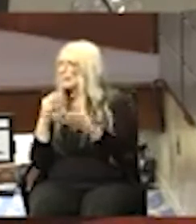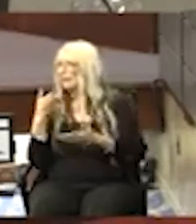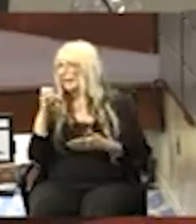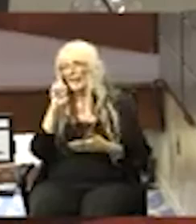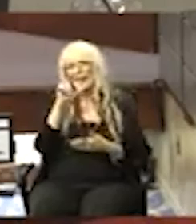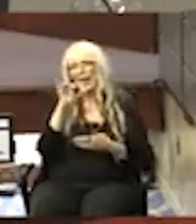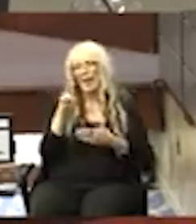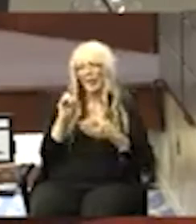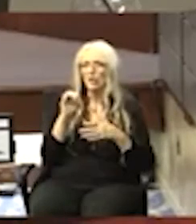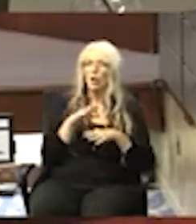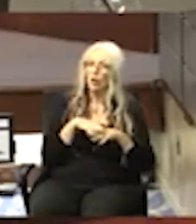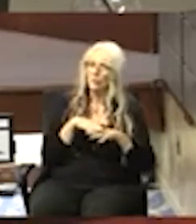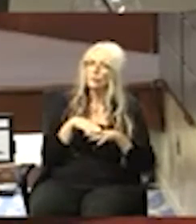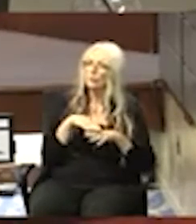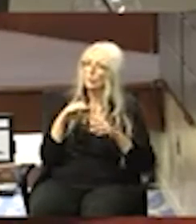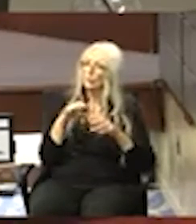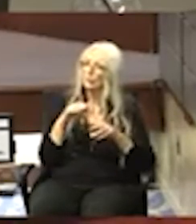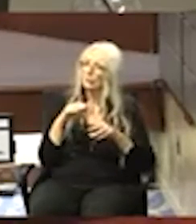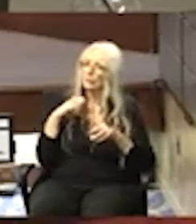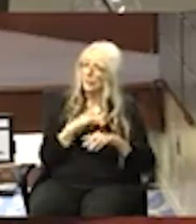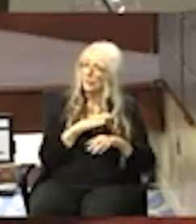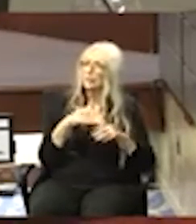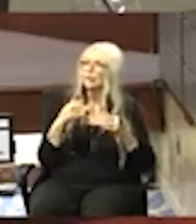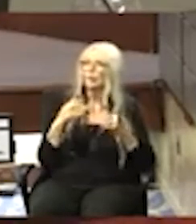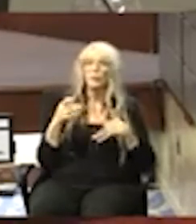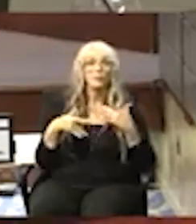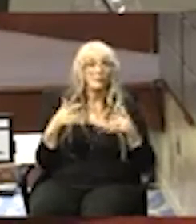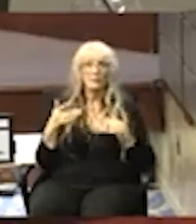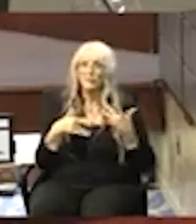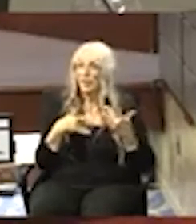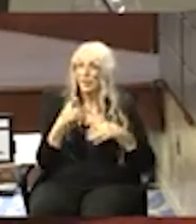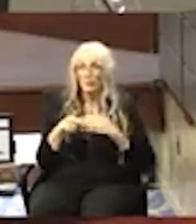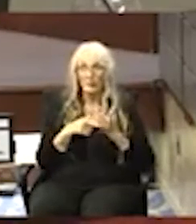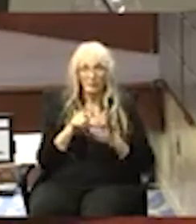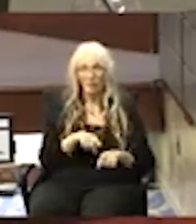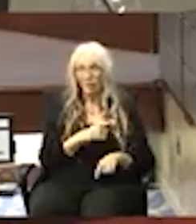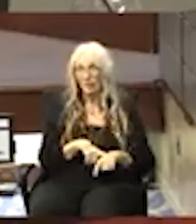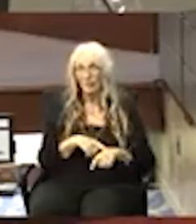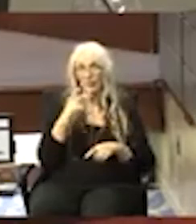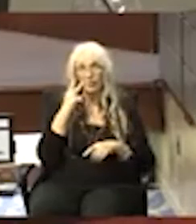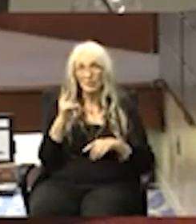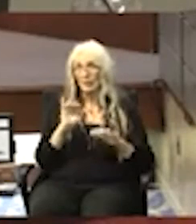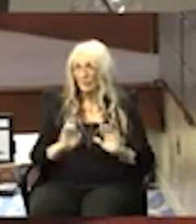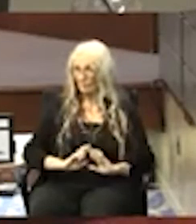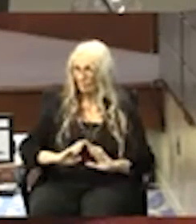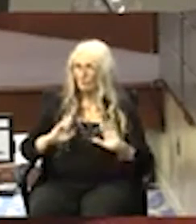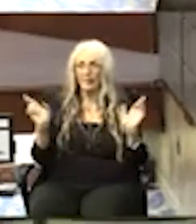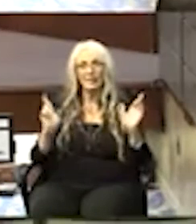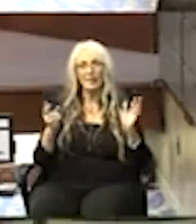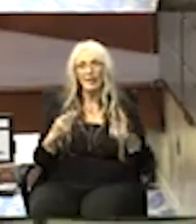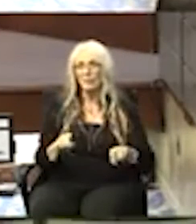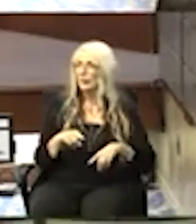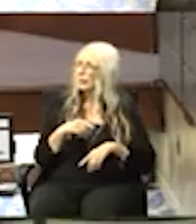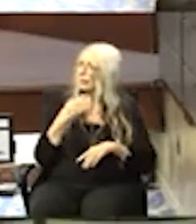force too. I know this is a big project that we've all been very excited about for a long time, and it looks like it's coming to fruition quickly.